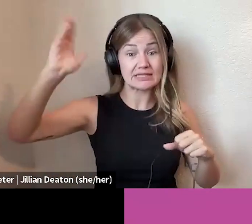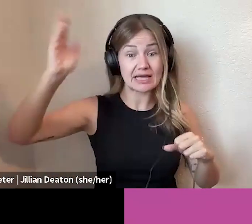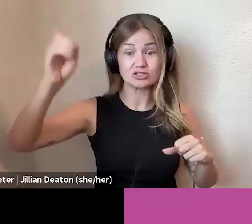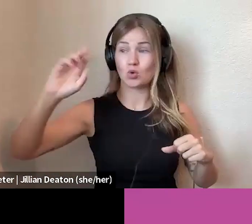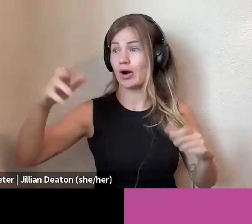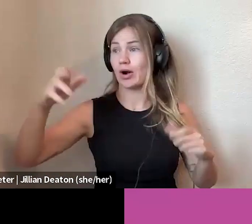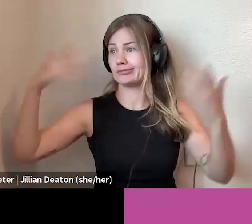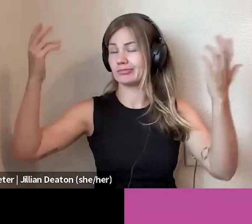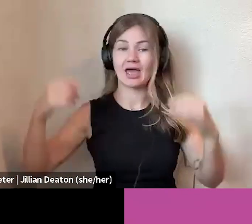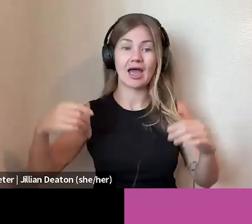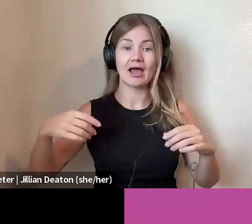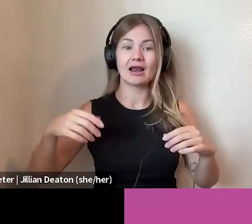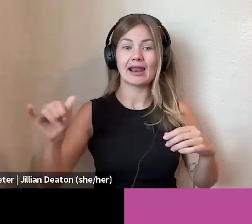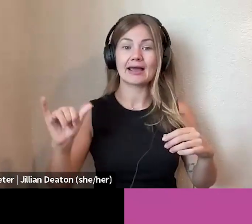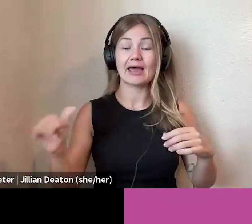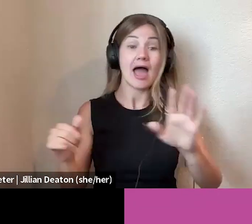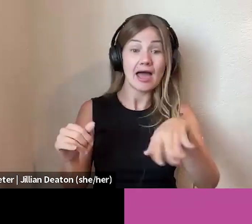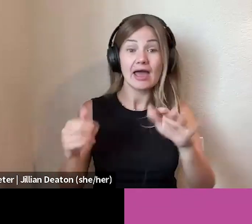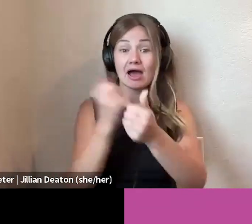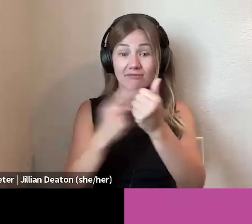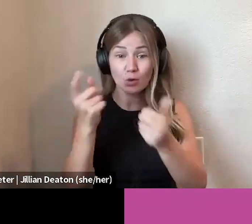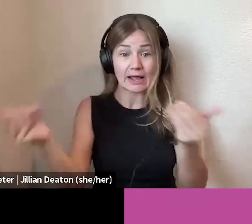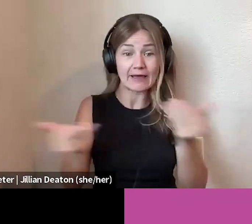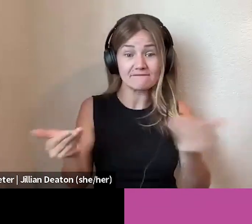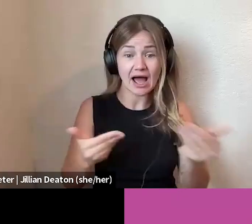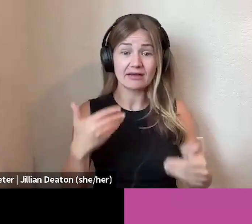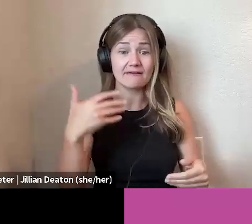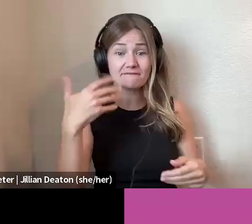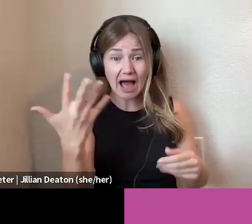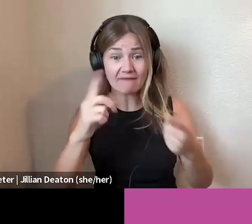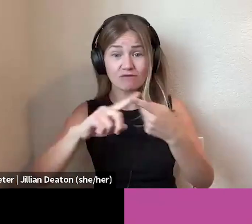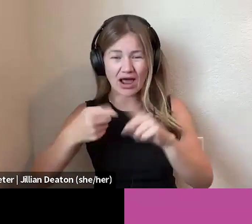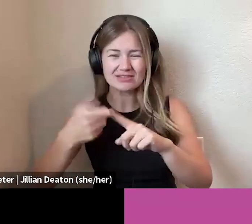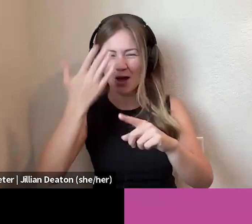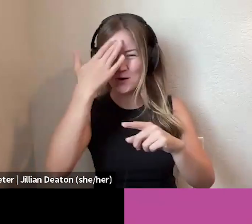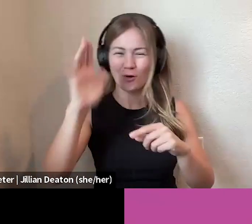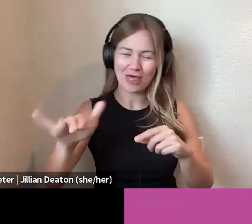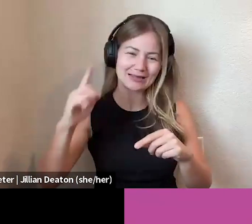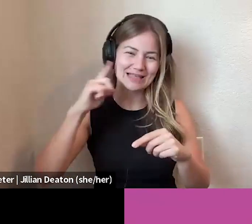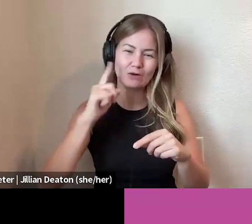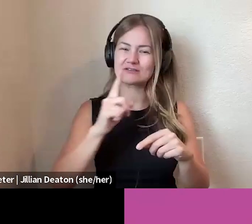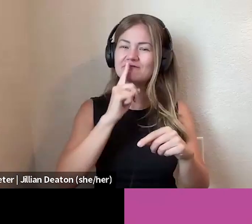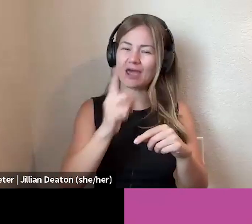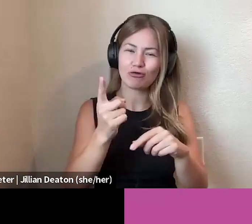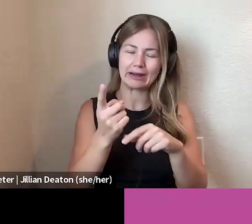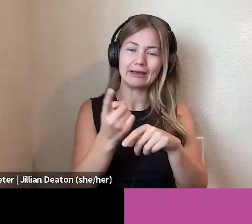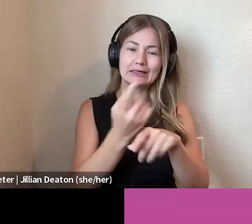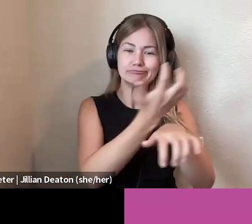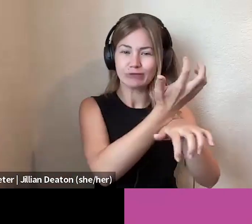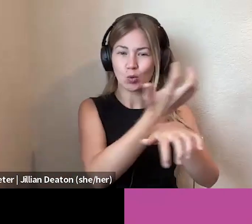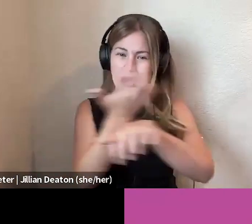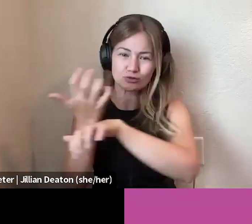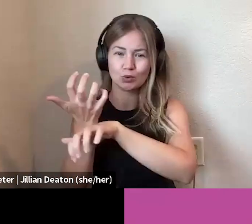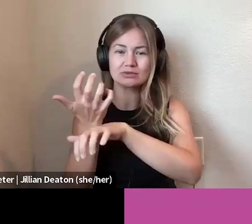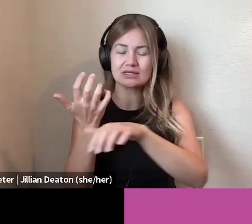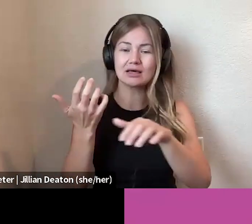hey, everybody invite 5 friends who you think might like. I know it sounds very grassroots, but that is literally how you start. And the people say yes are the people you can